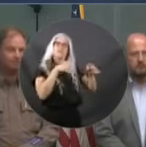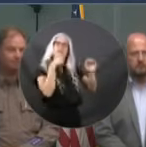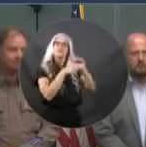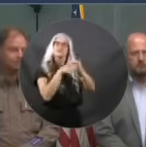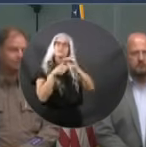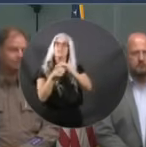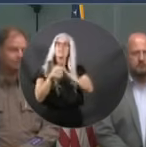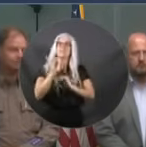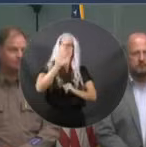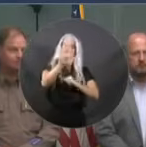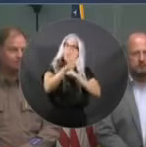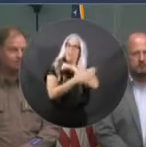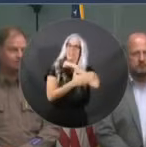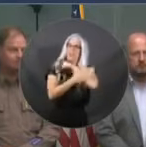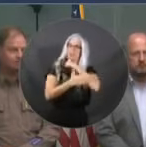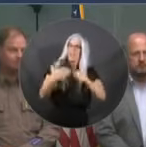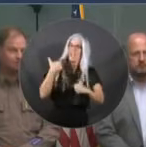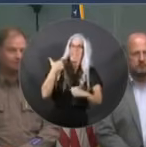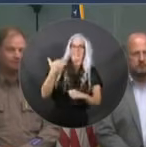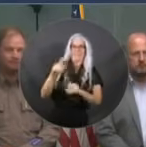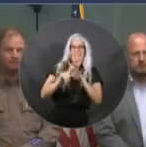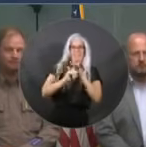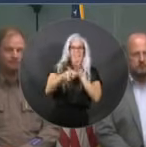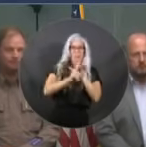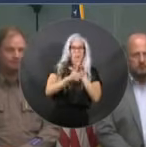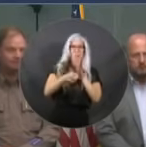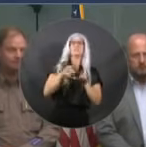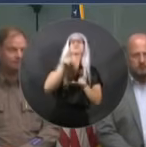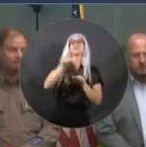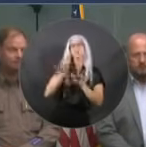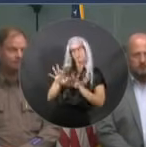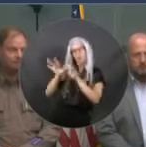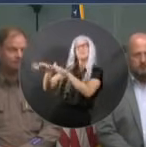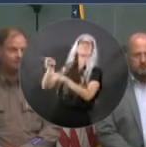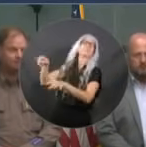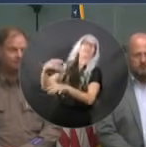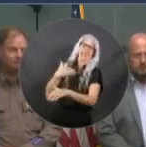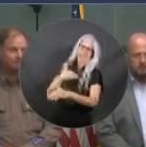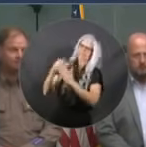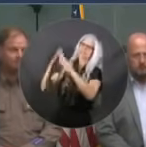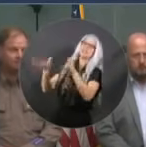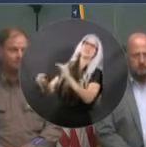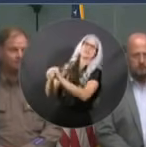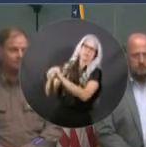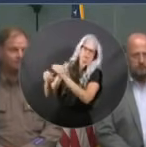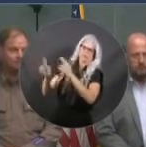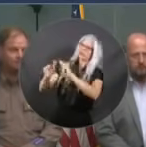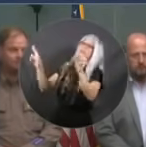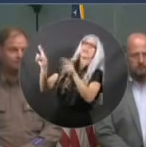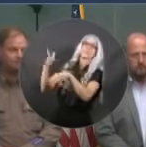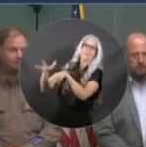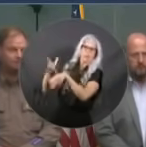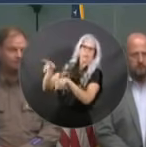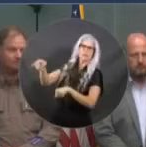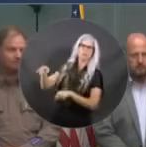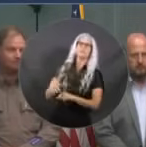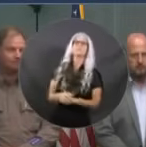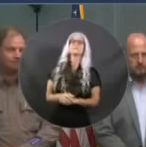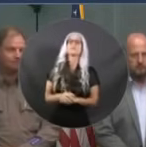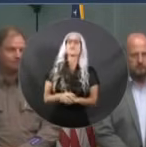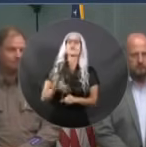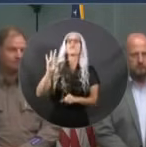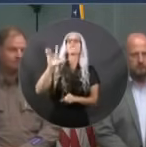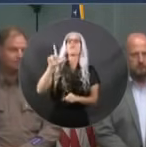open at least one shelter for people to go to. Our Florida Highway Safety Motor Vehicle has 5 Florida licensing on